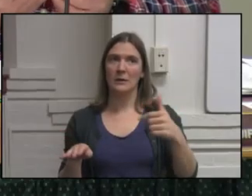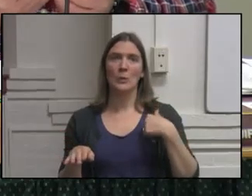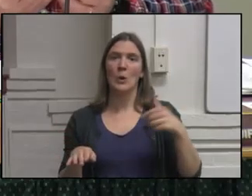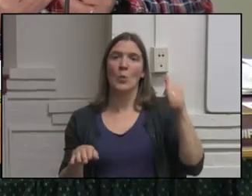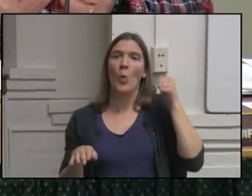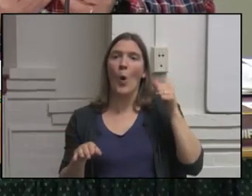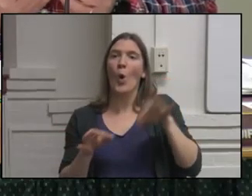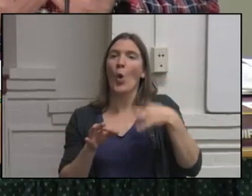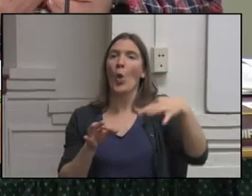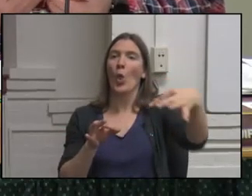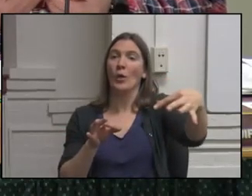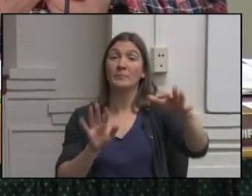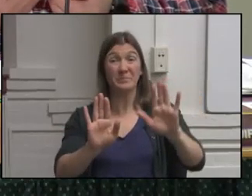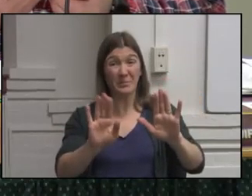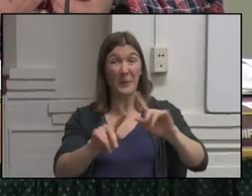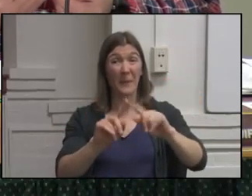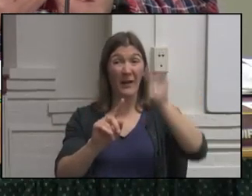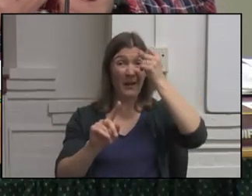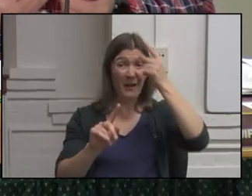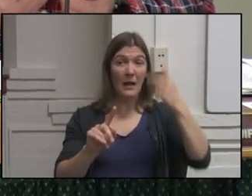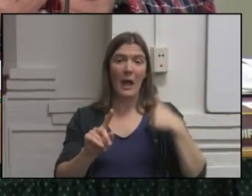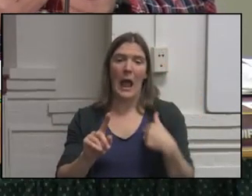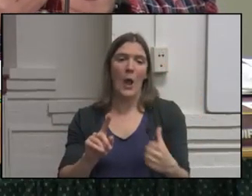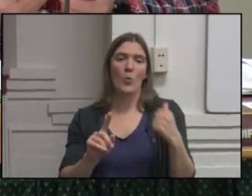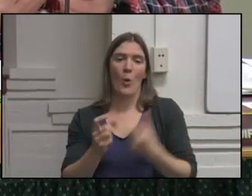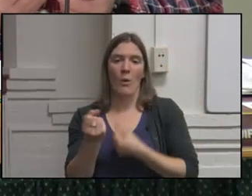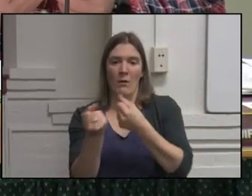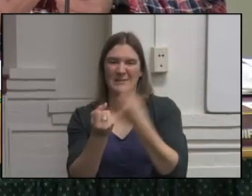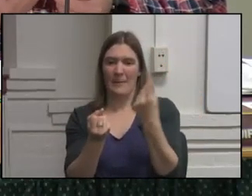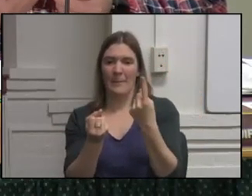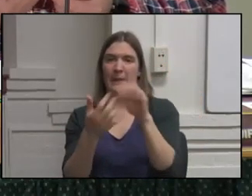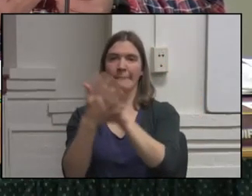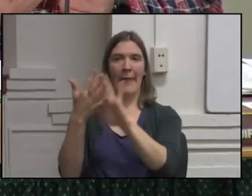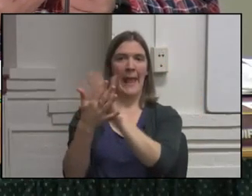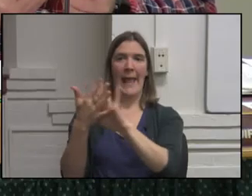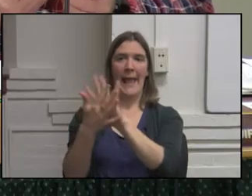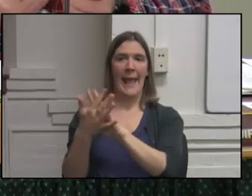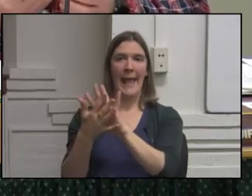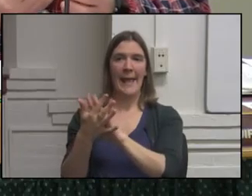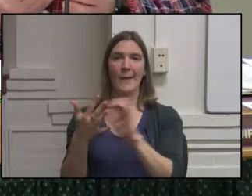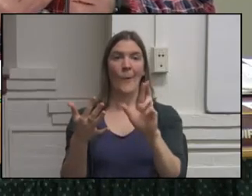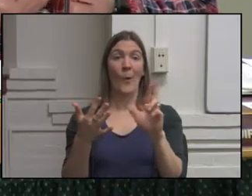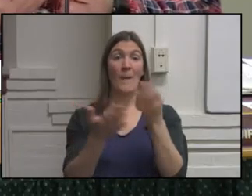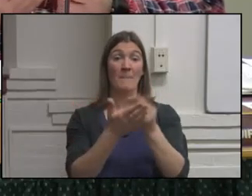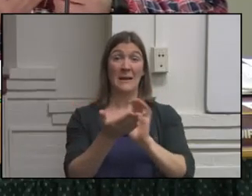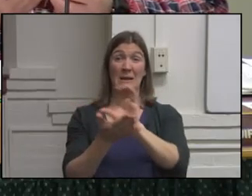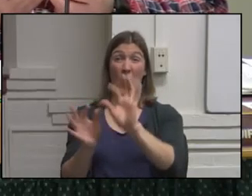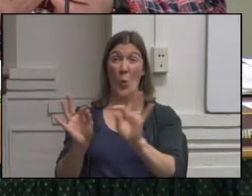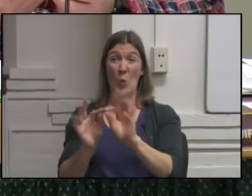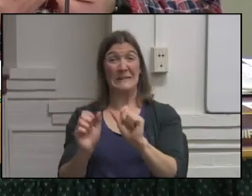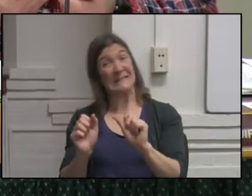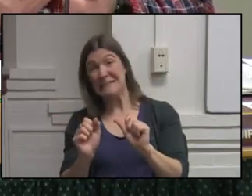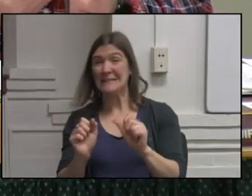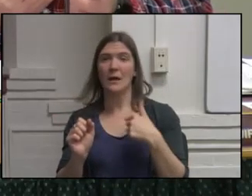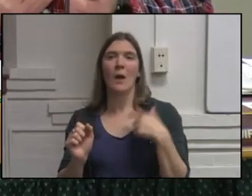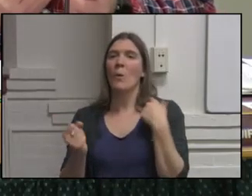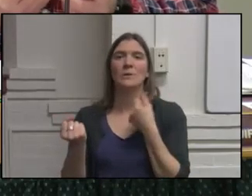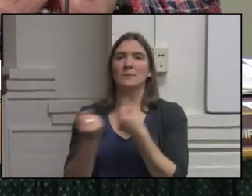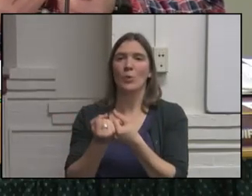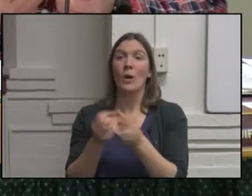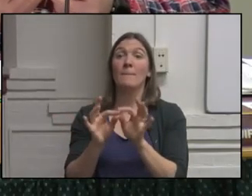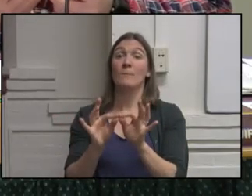vote in favor of something that is ill-defined or seems like, poor use of taxpayer money. So I want to